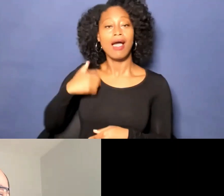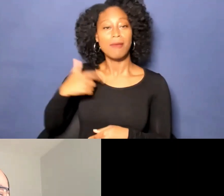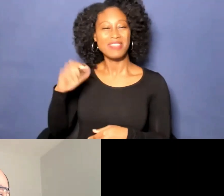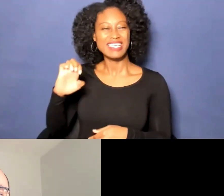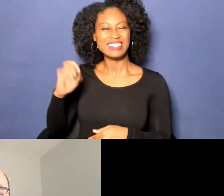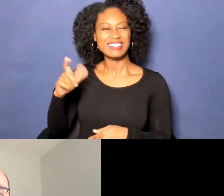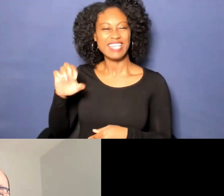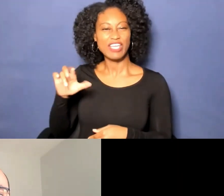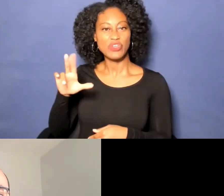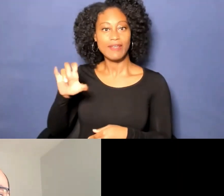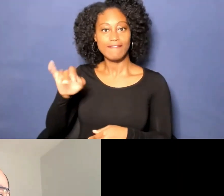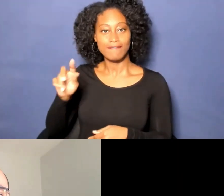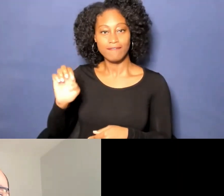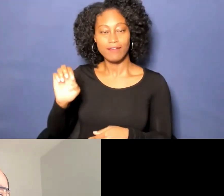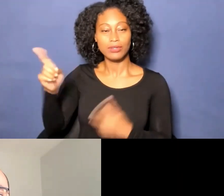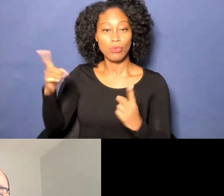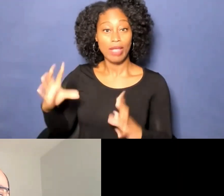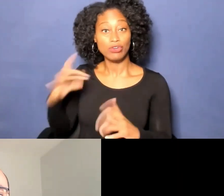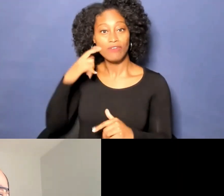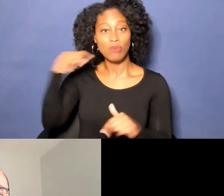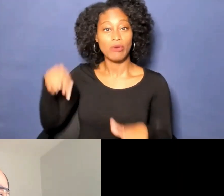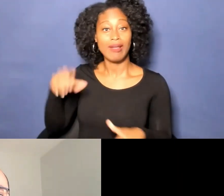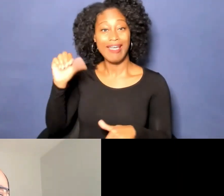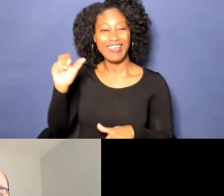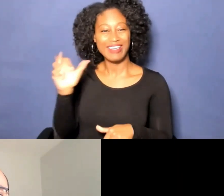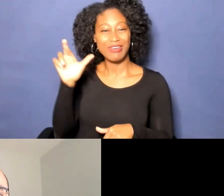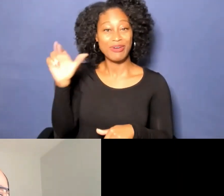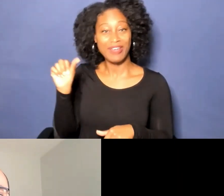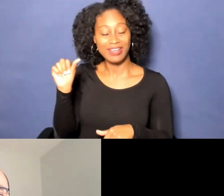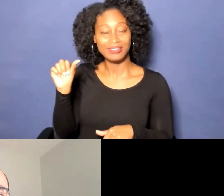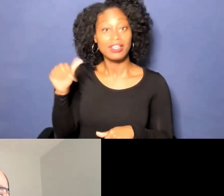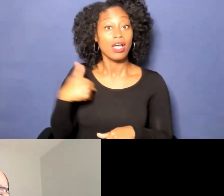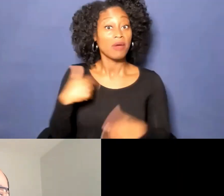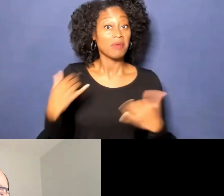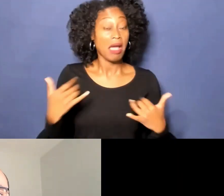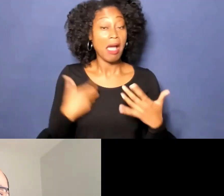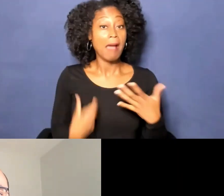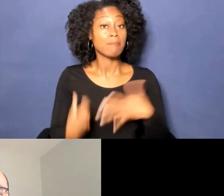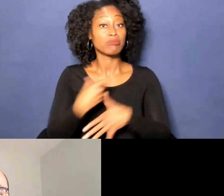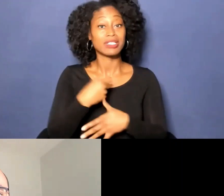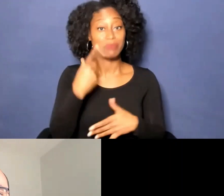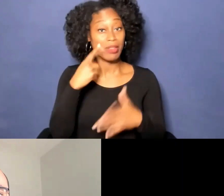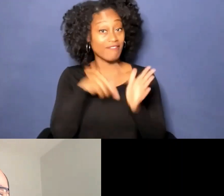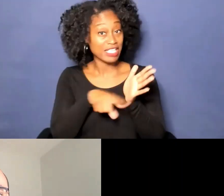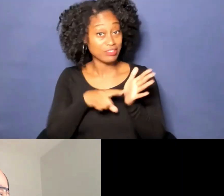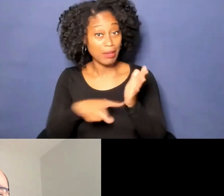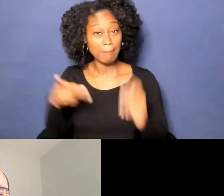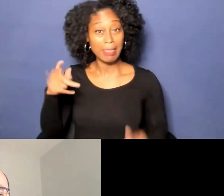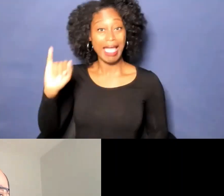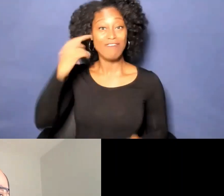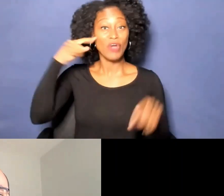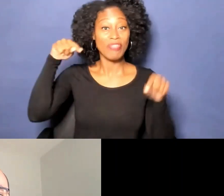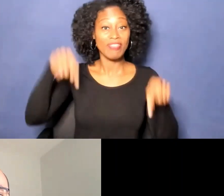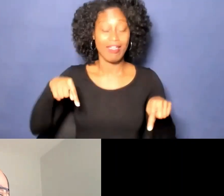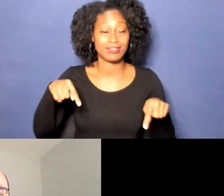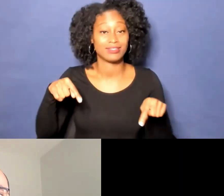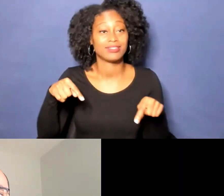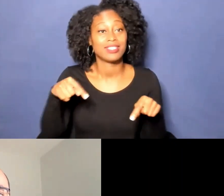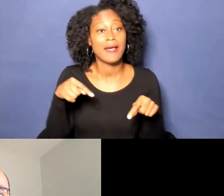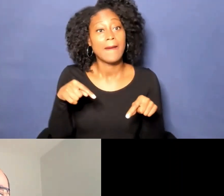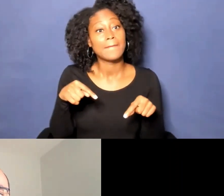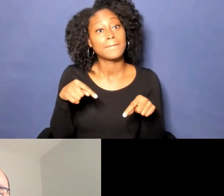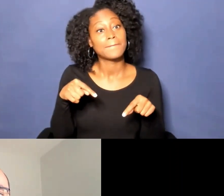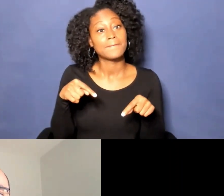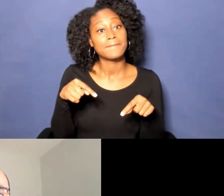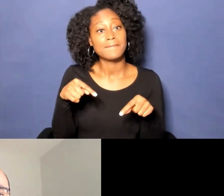And most important for today, I am Principal Investigator of the